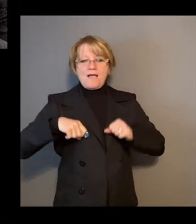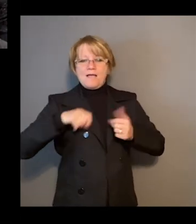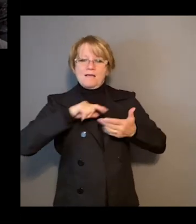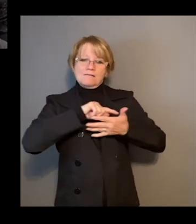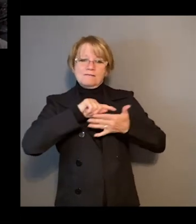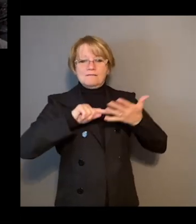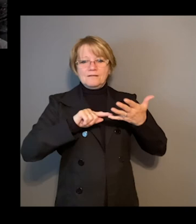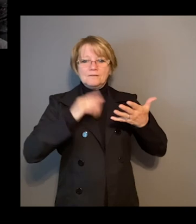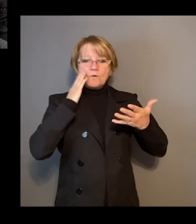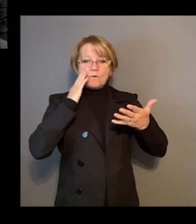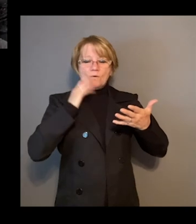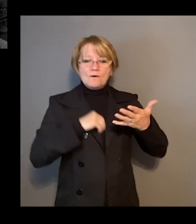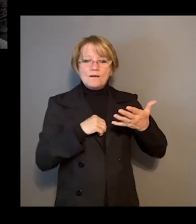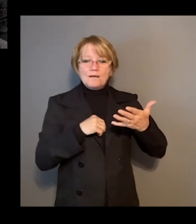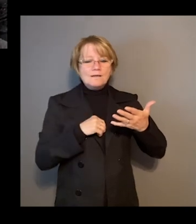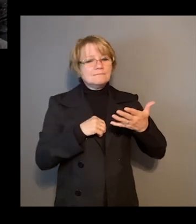undeniably